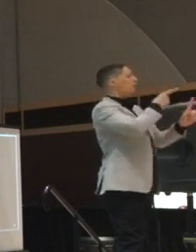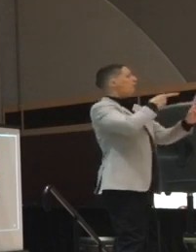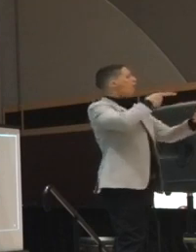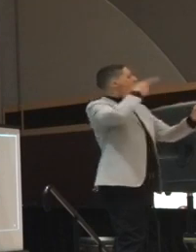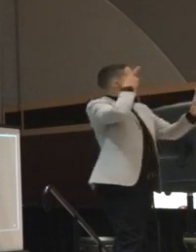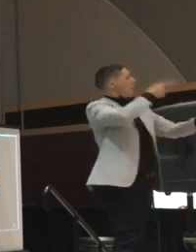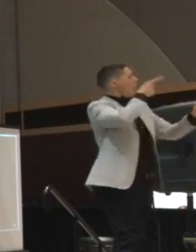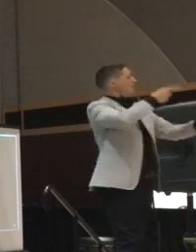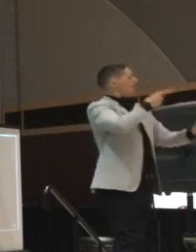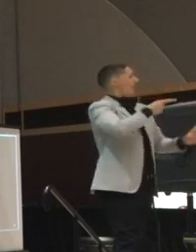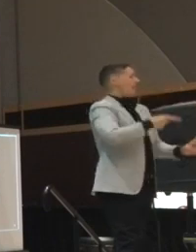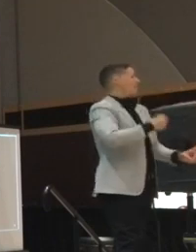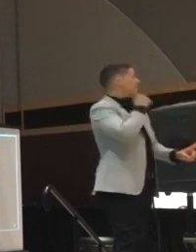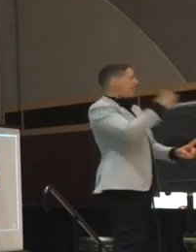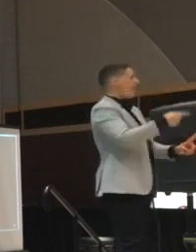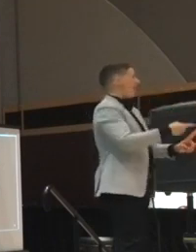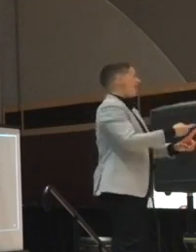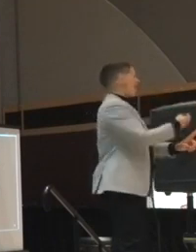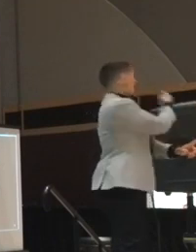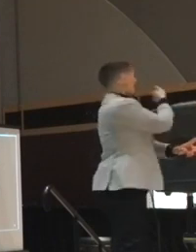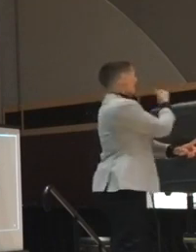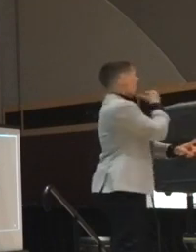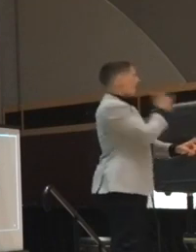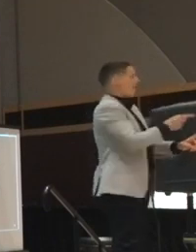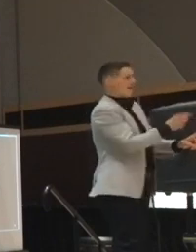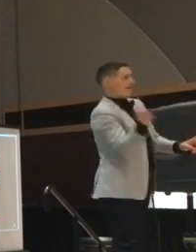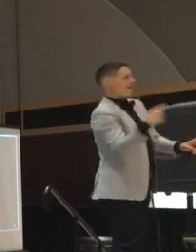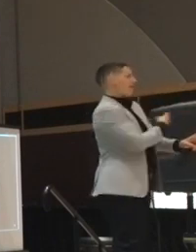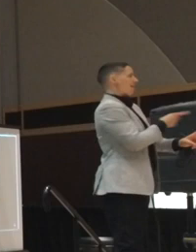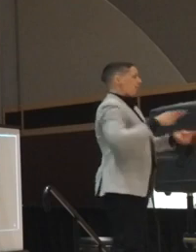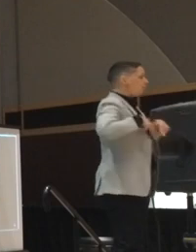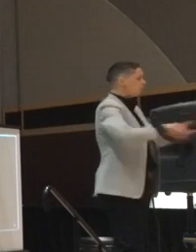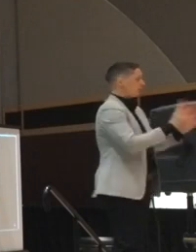keep meetings on task is one way, not just let it be a free-for-all.